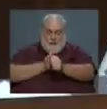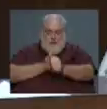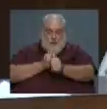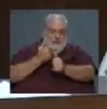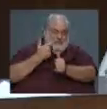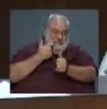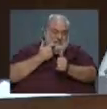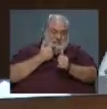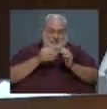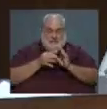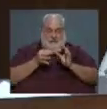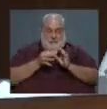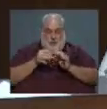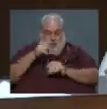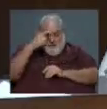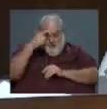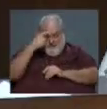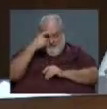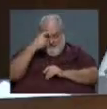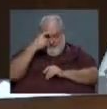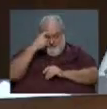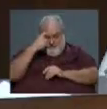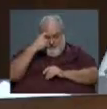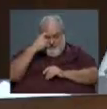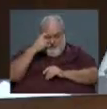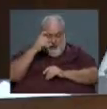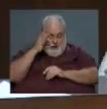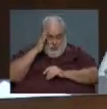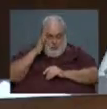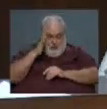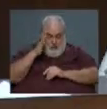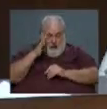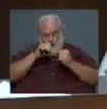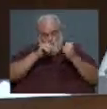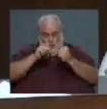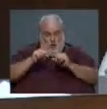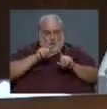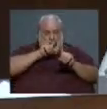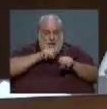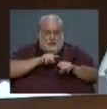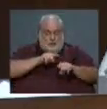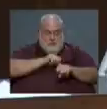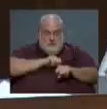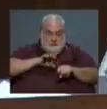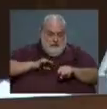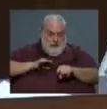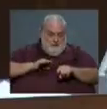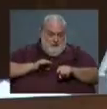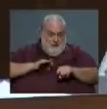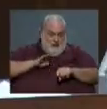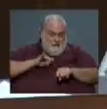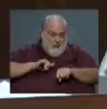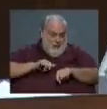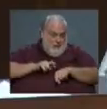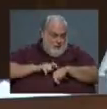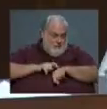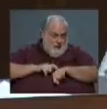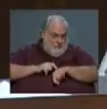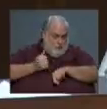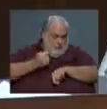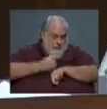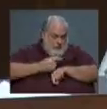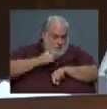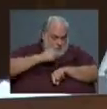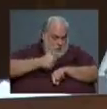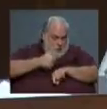you anticipating a firm answer to staff by what time? Today, tomorrow, next year?